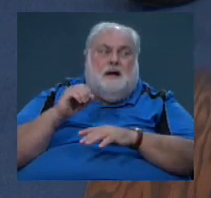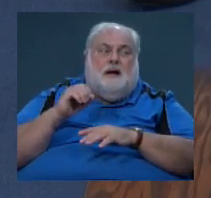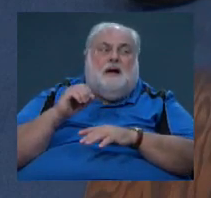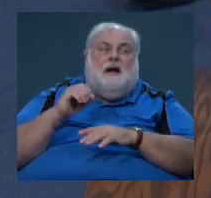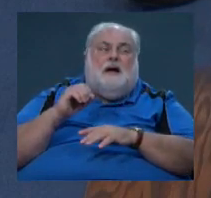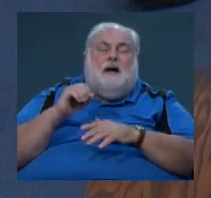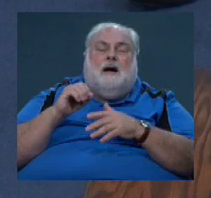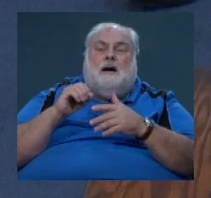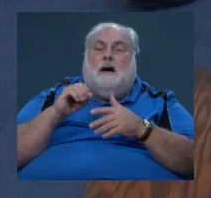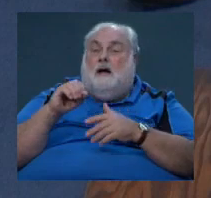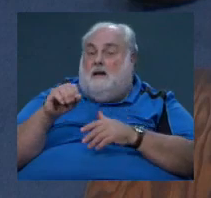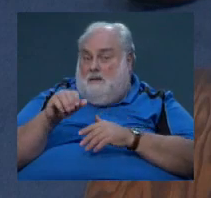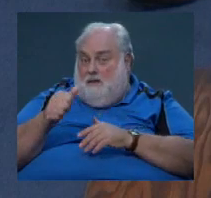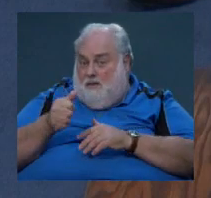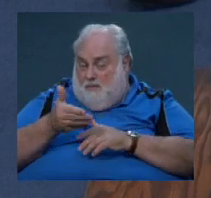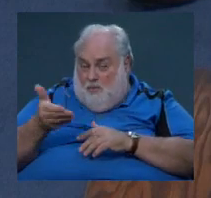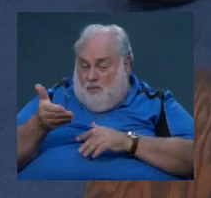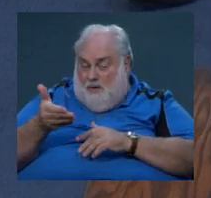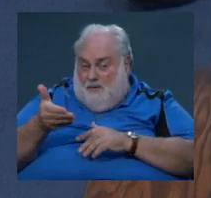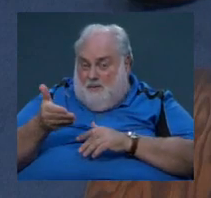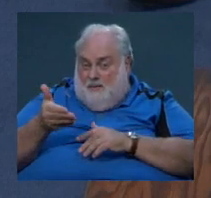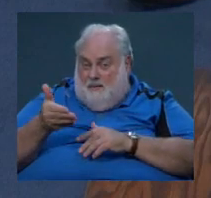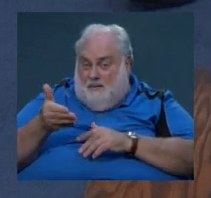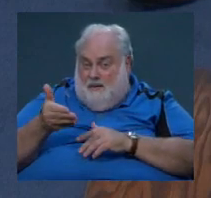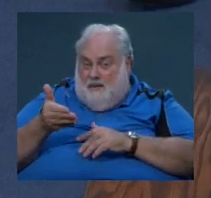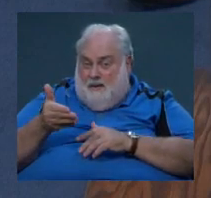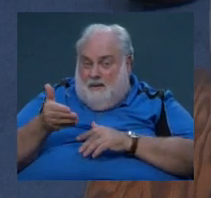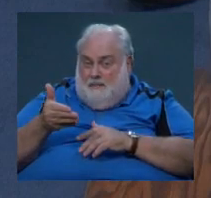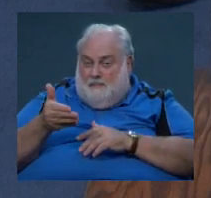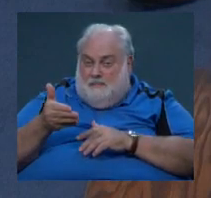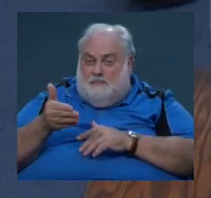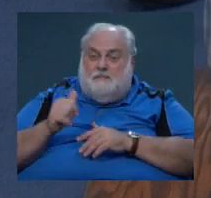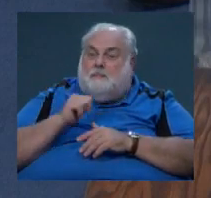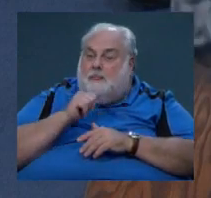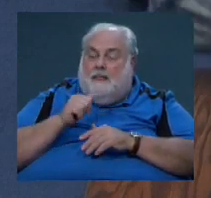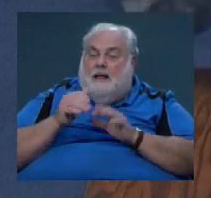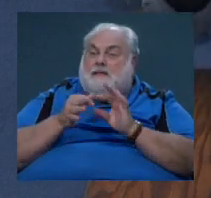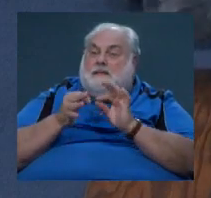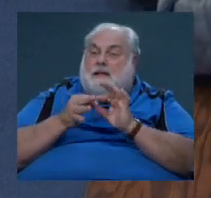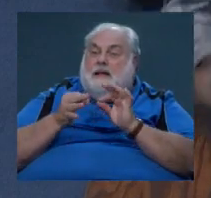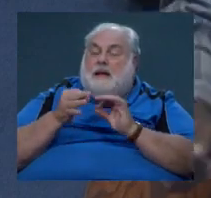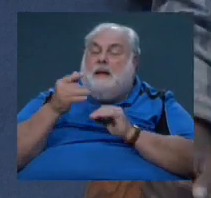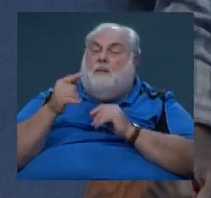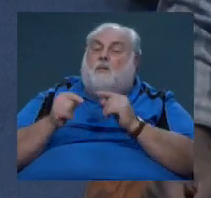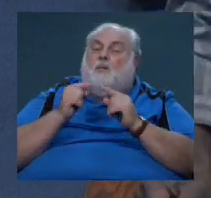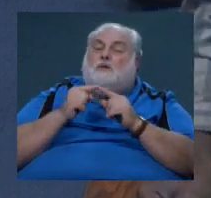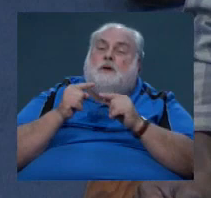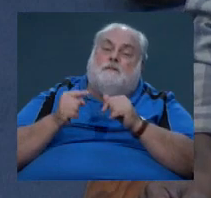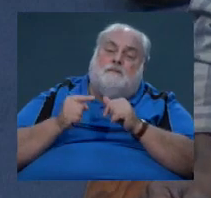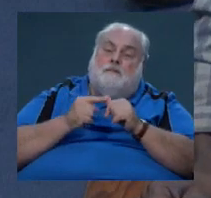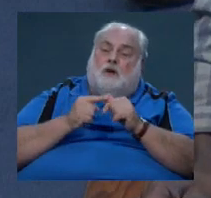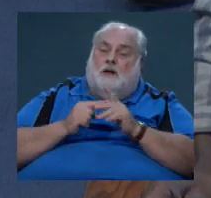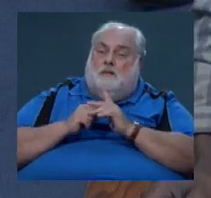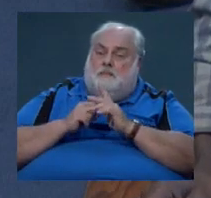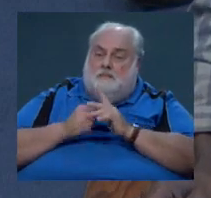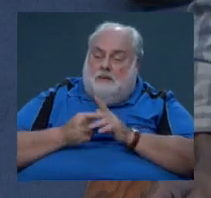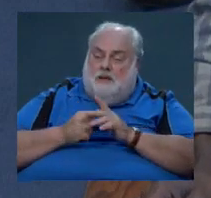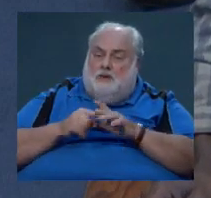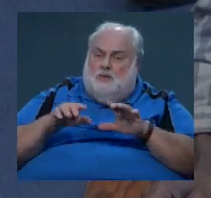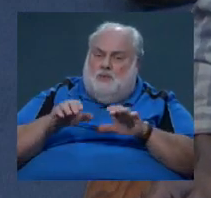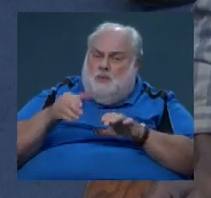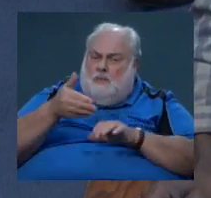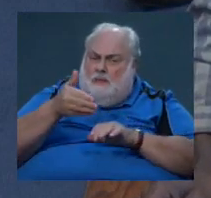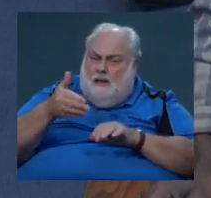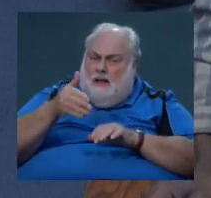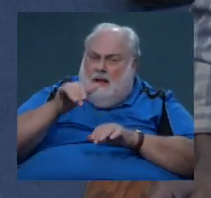and then another thing is that this is not something I'm just saying. It's because when she started out, she tried to do things